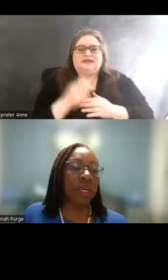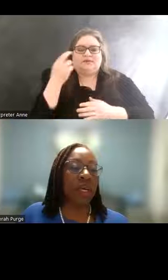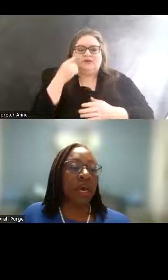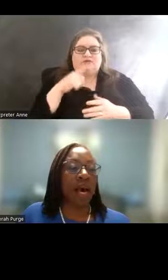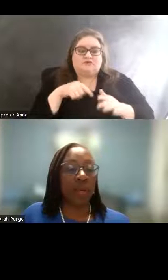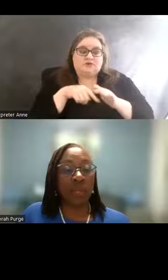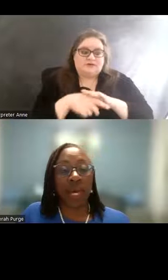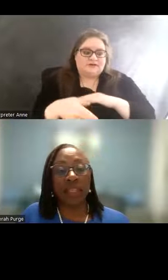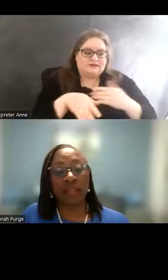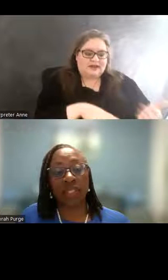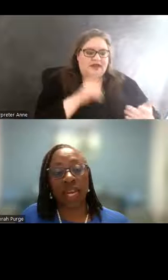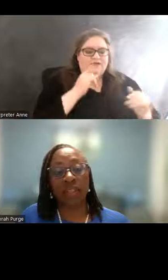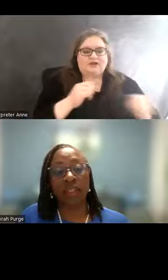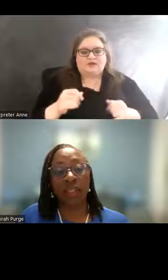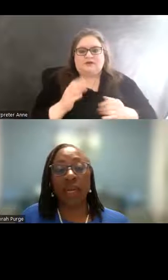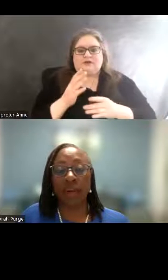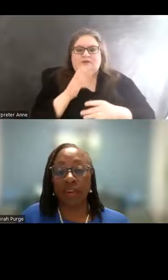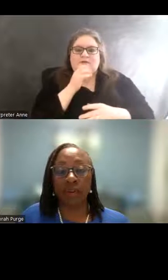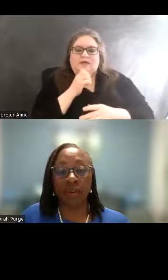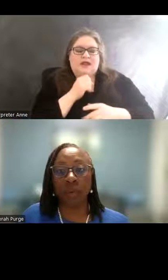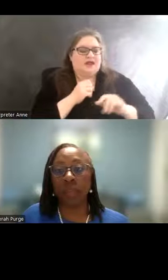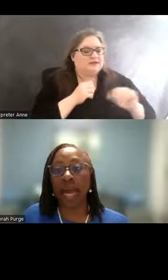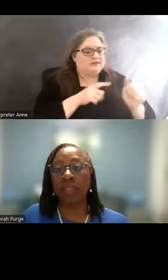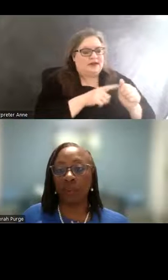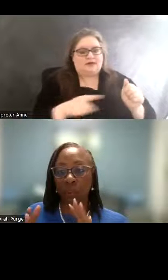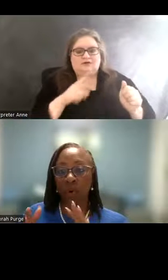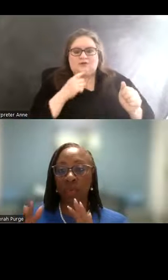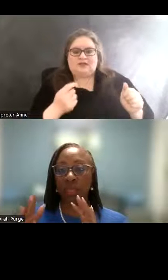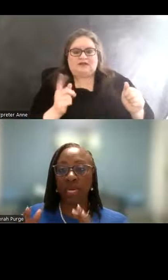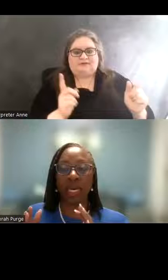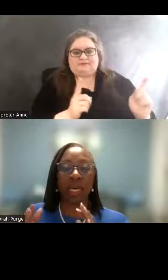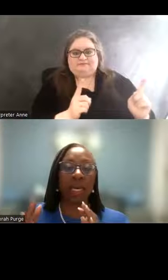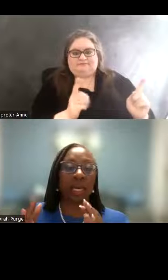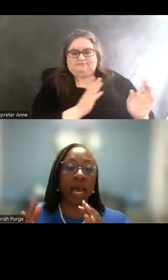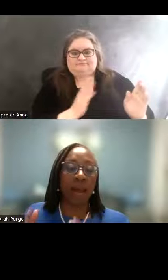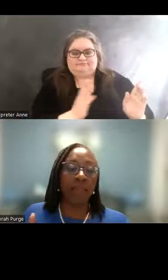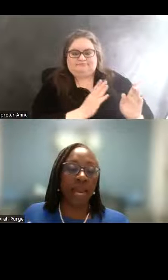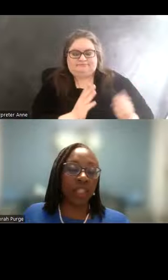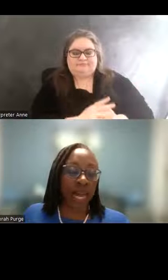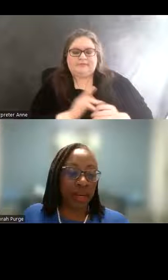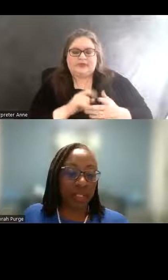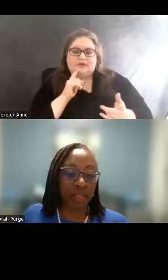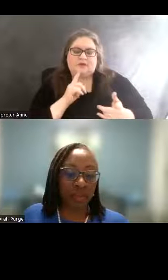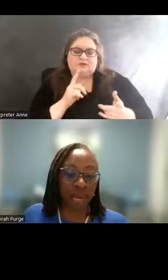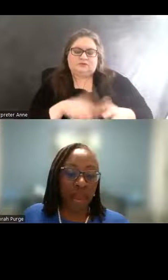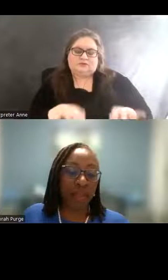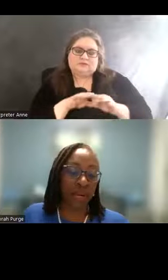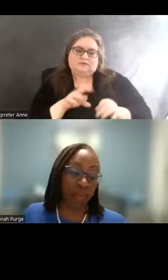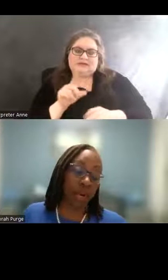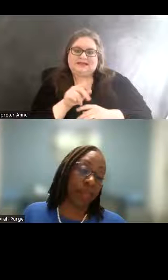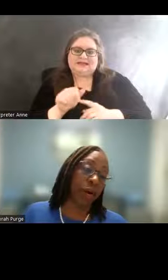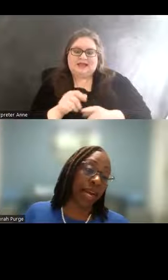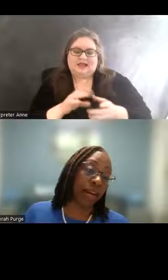individuals between the ages of 10 to 11 years old. So that's where the major data says right now,